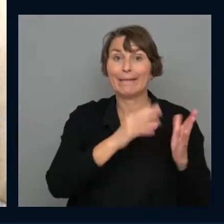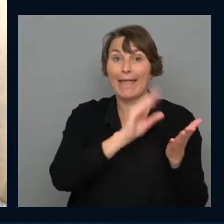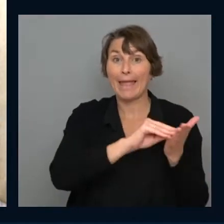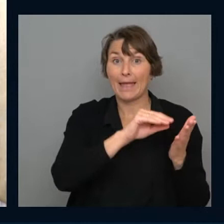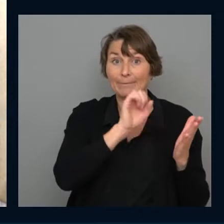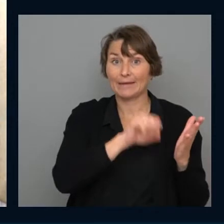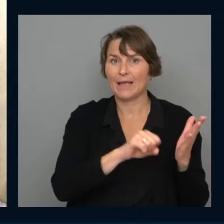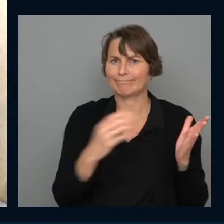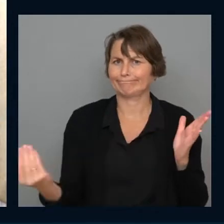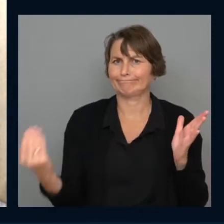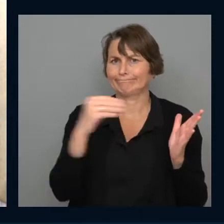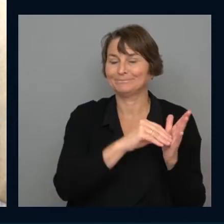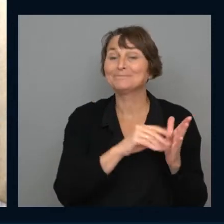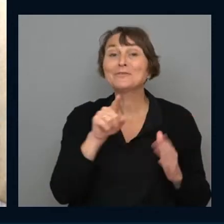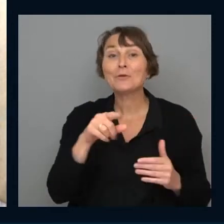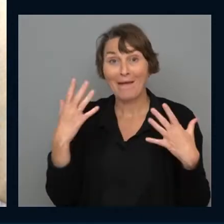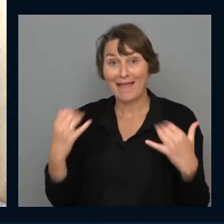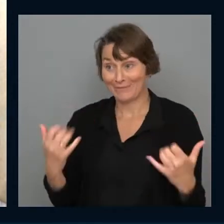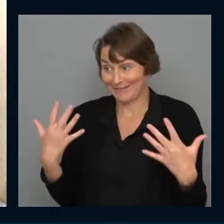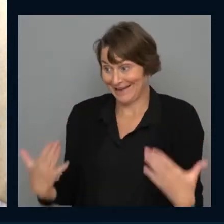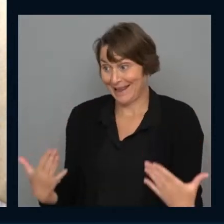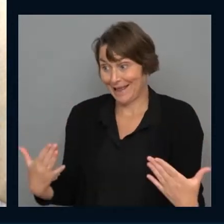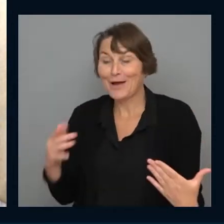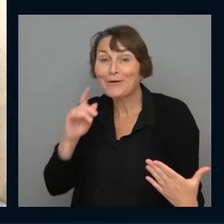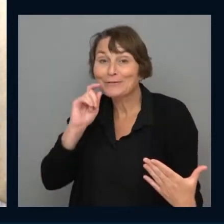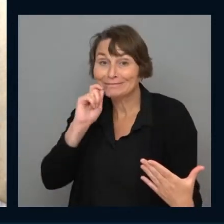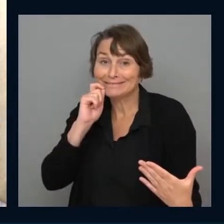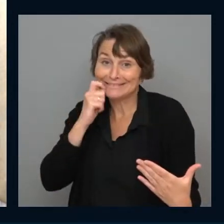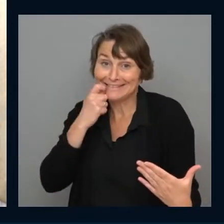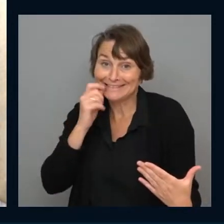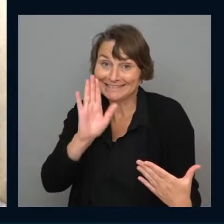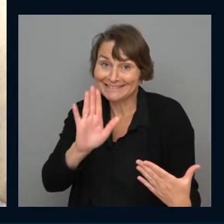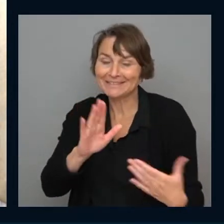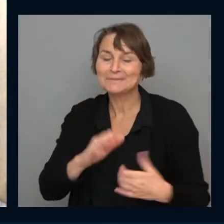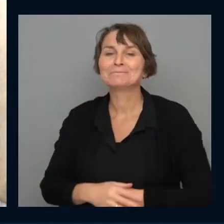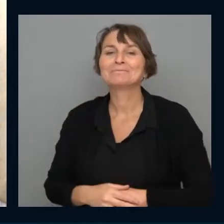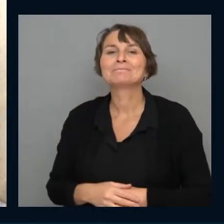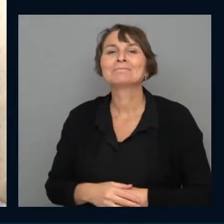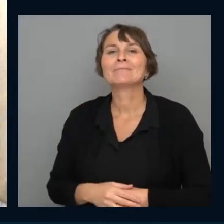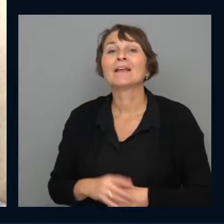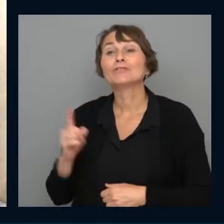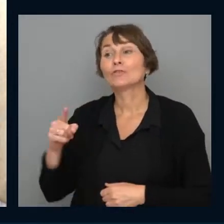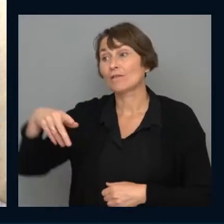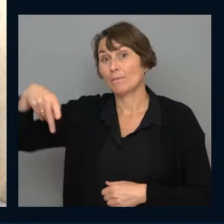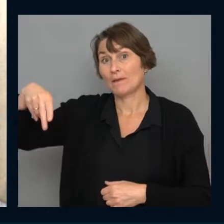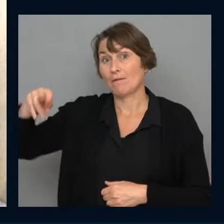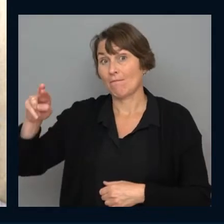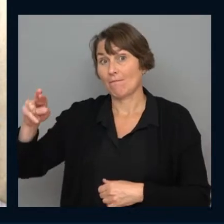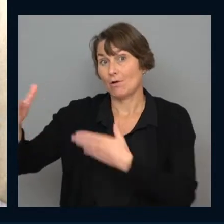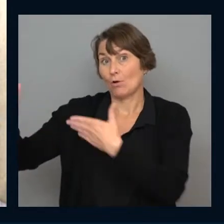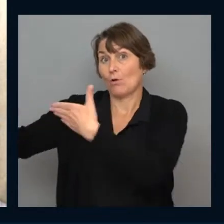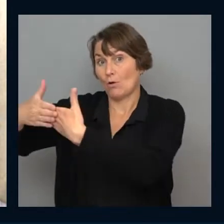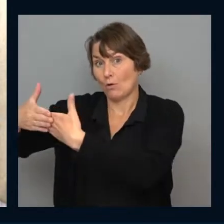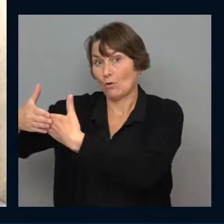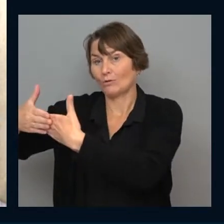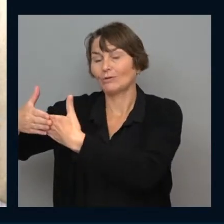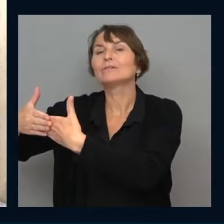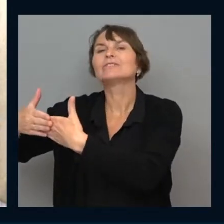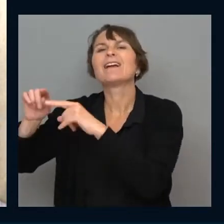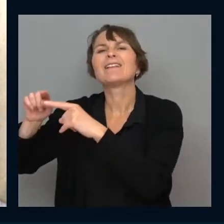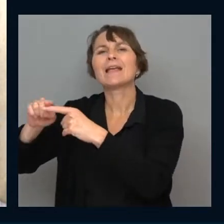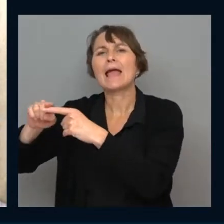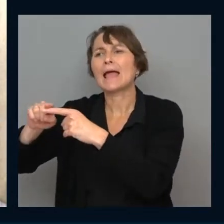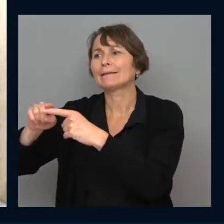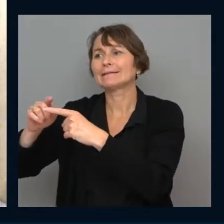what I have right now is at the end of, if somebody closes the pull request, it's going to go ahead and delete that slot out, right? So it cleans itself